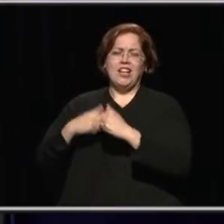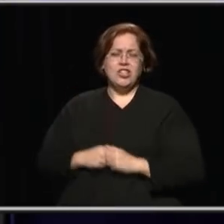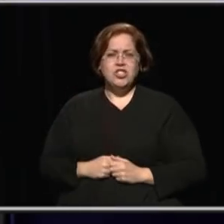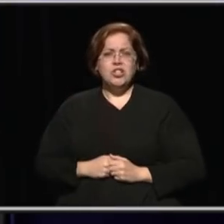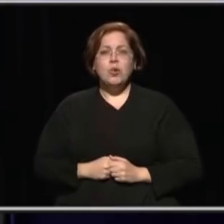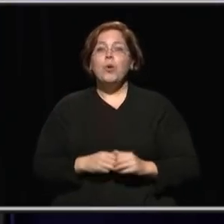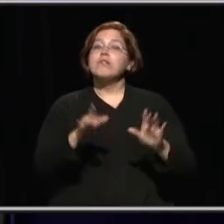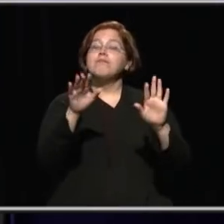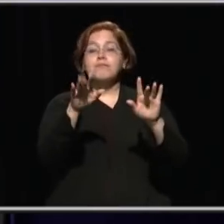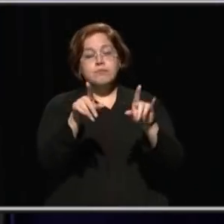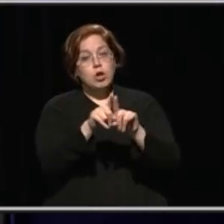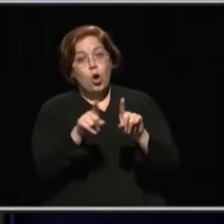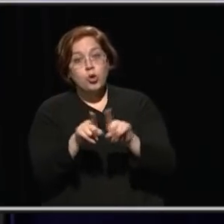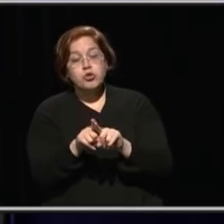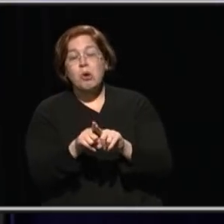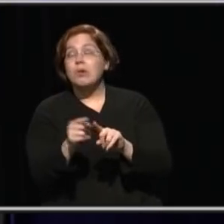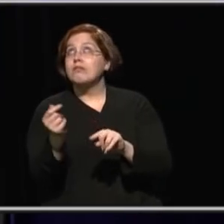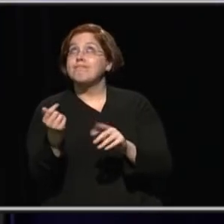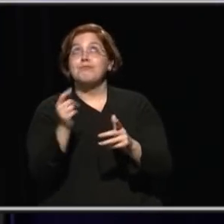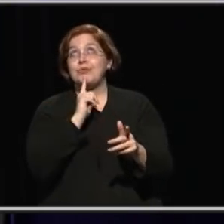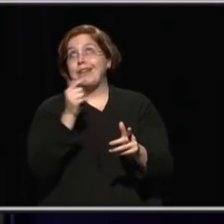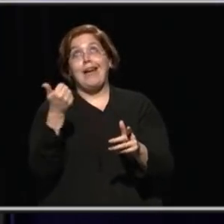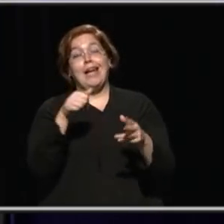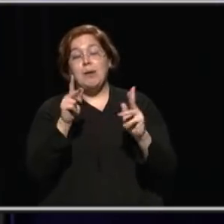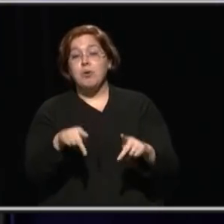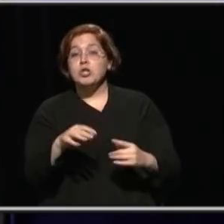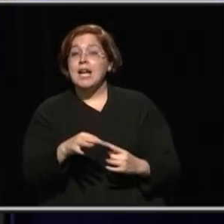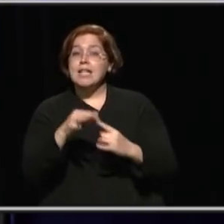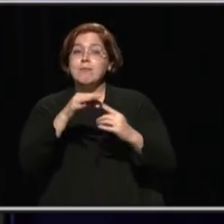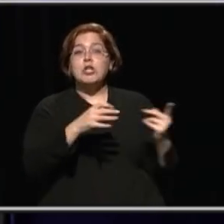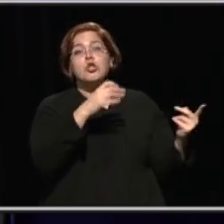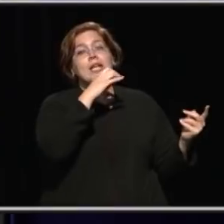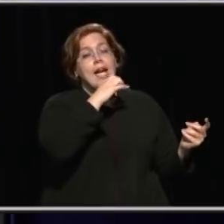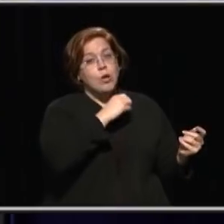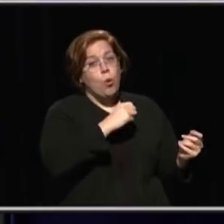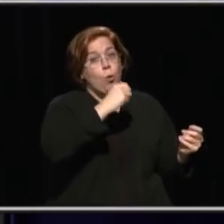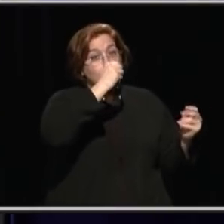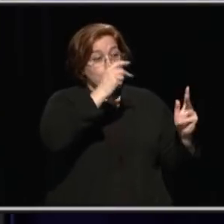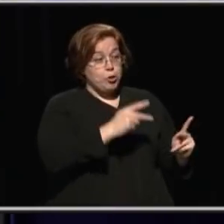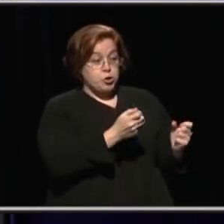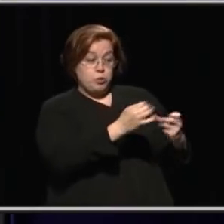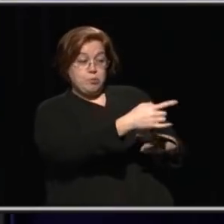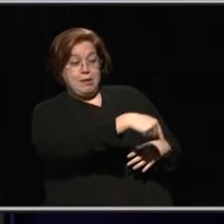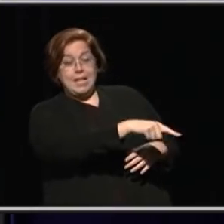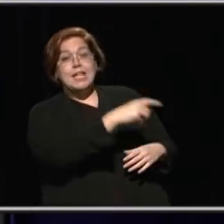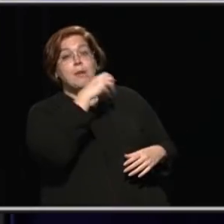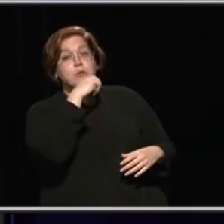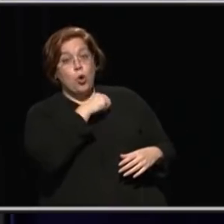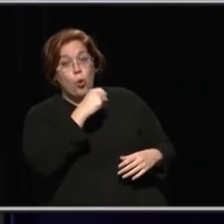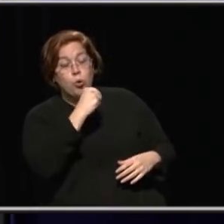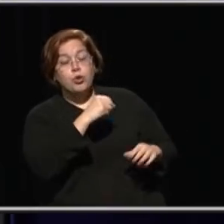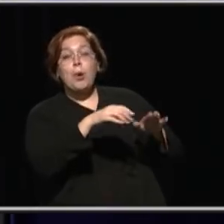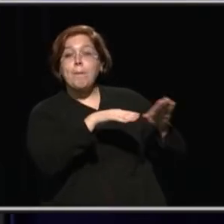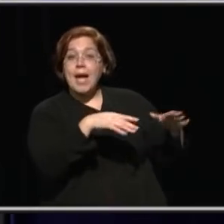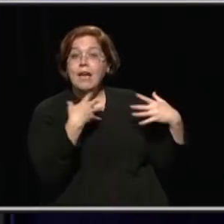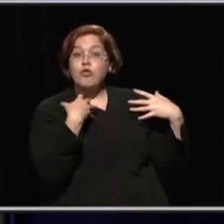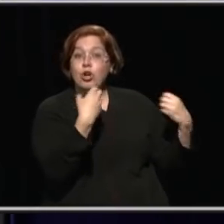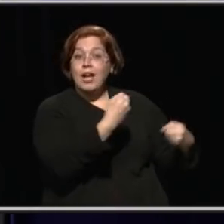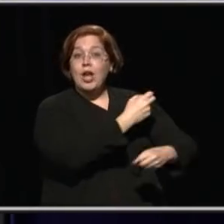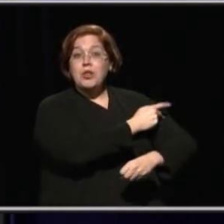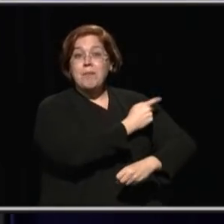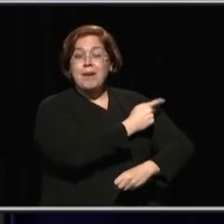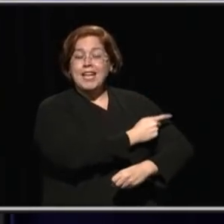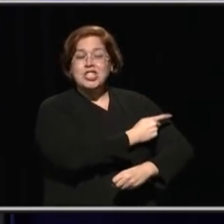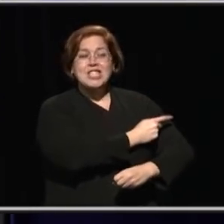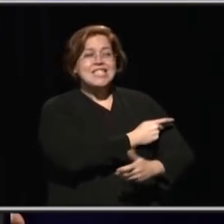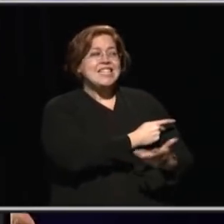people, also, anybody, but especially an older patient, which a lot of these are older, especially behavioral health patients. They don't